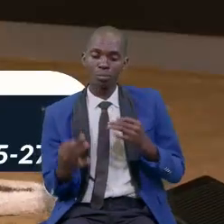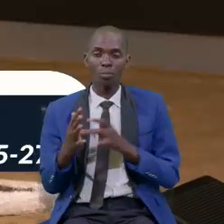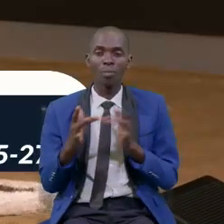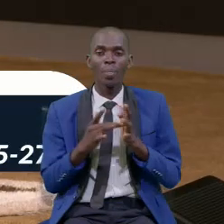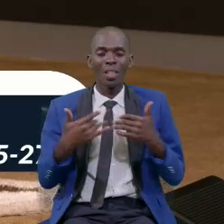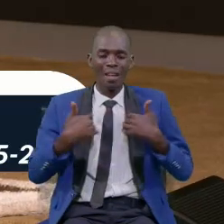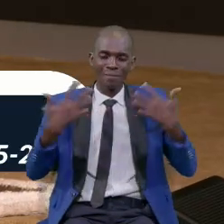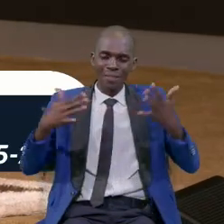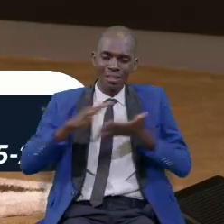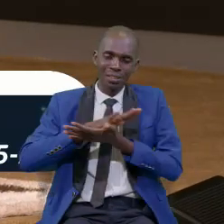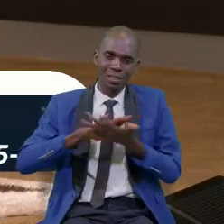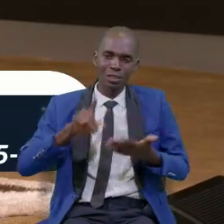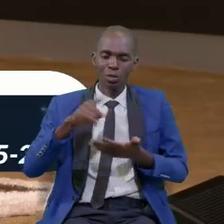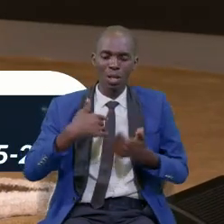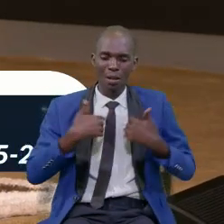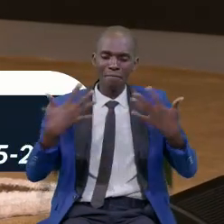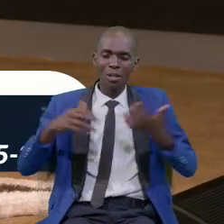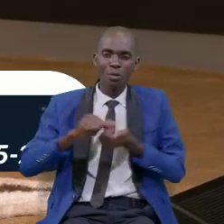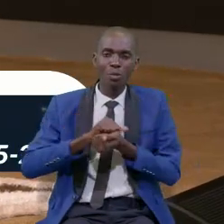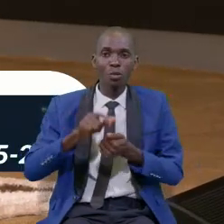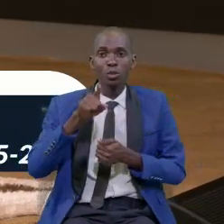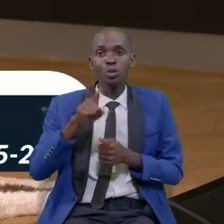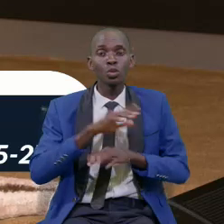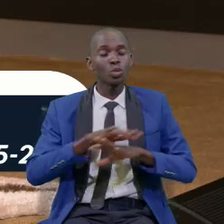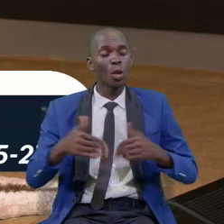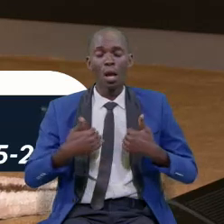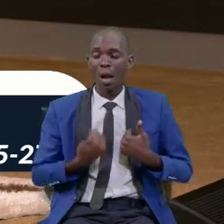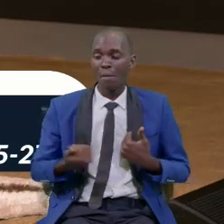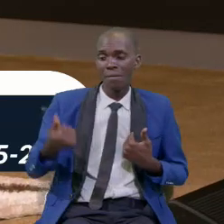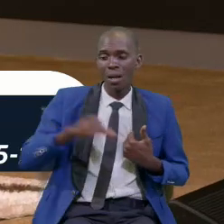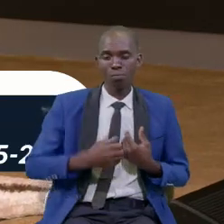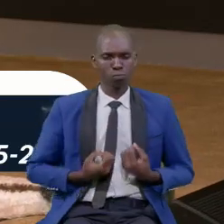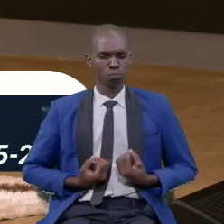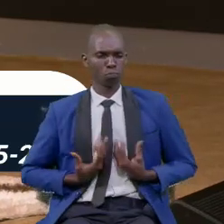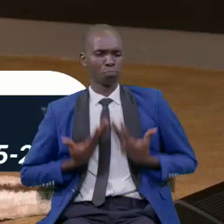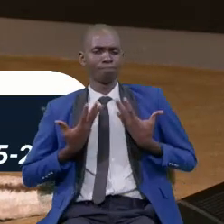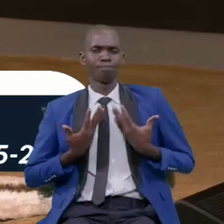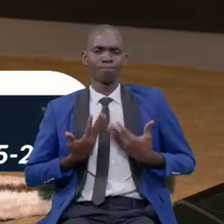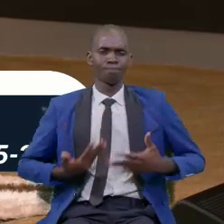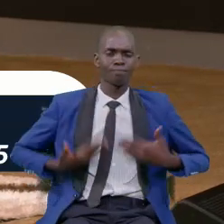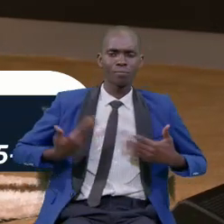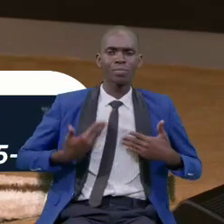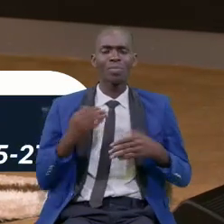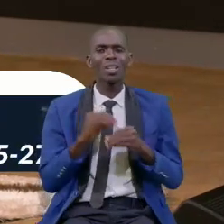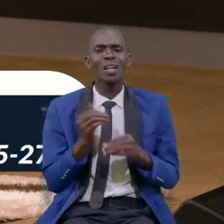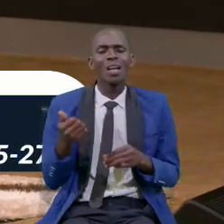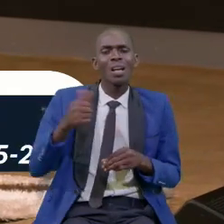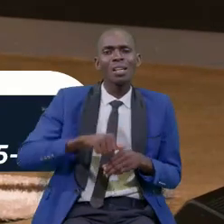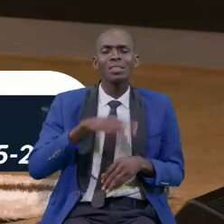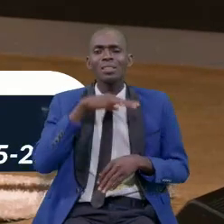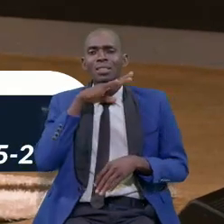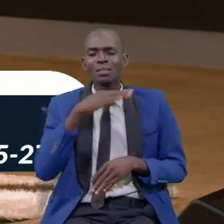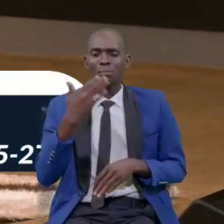you, has washed you, and you don't have any delight anymore in all those filthy things of the